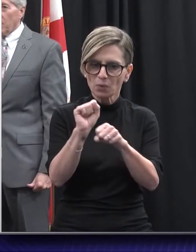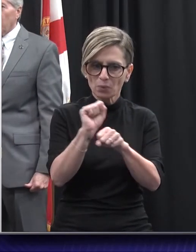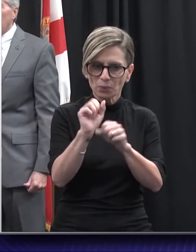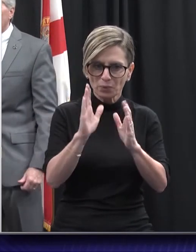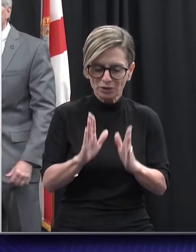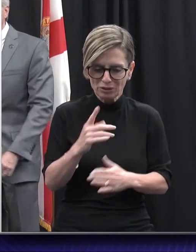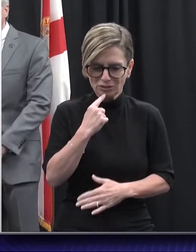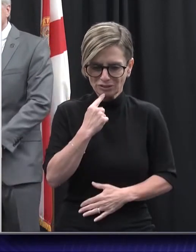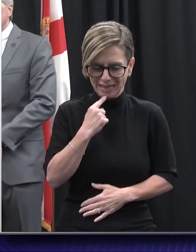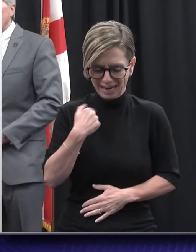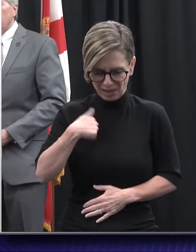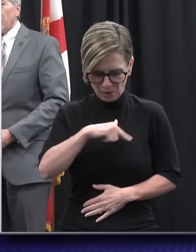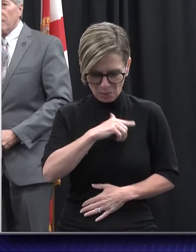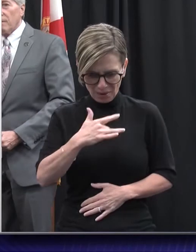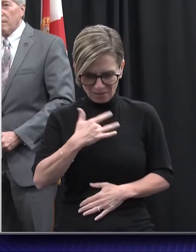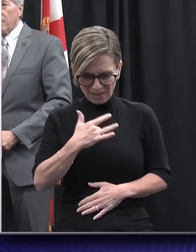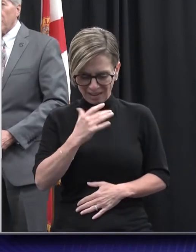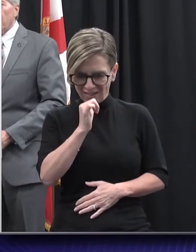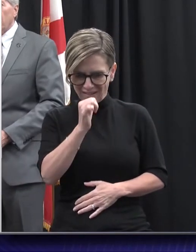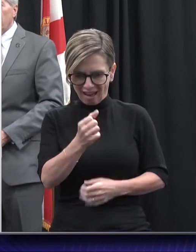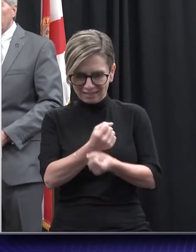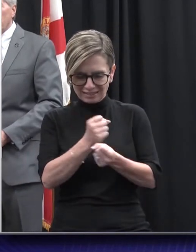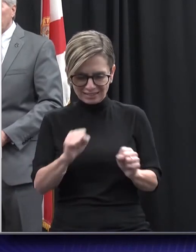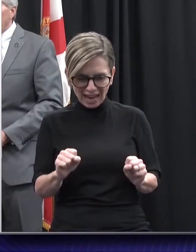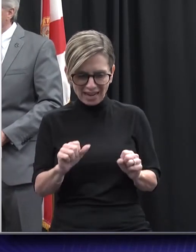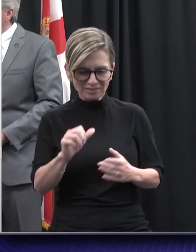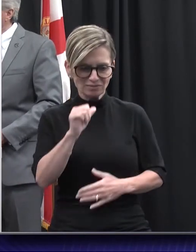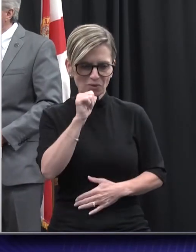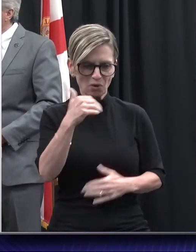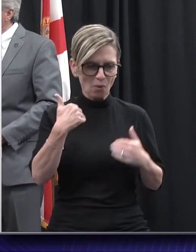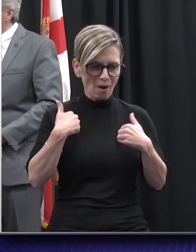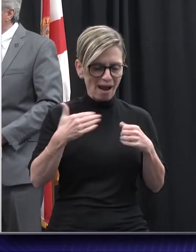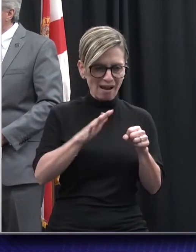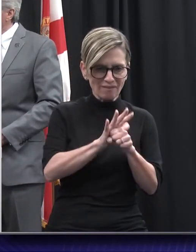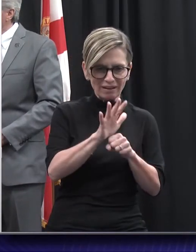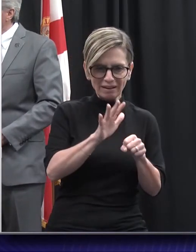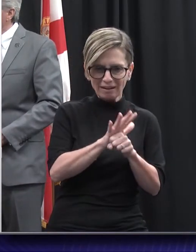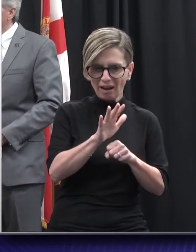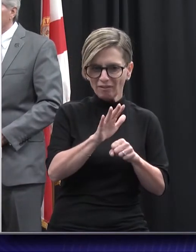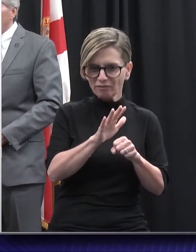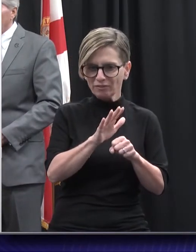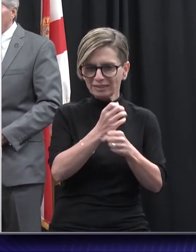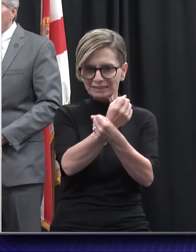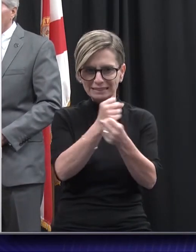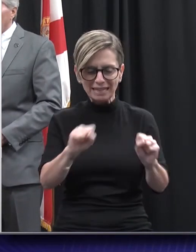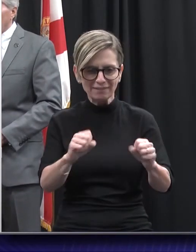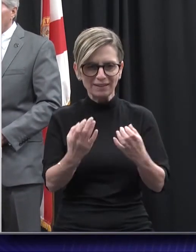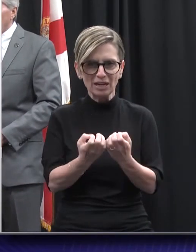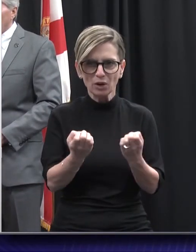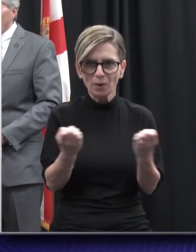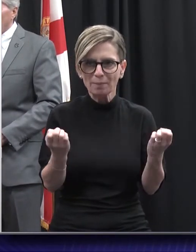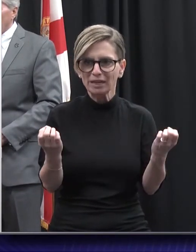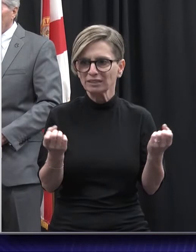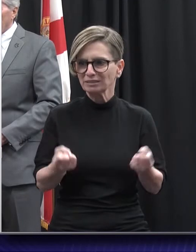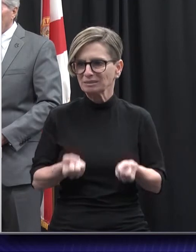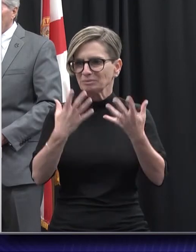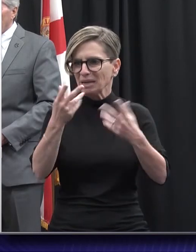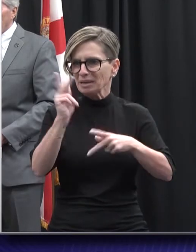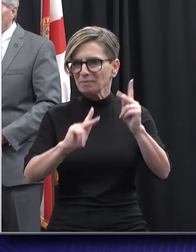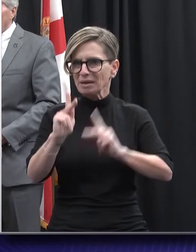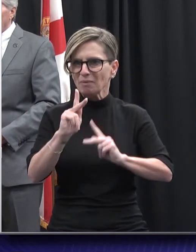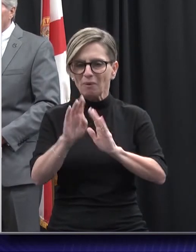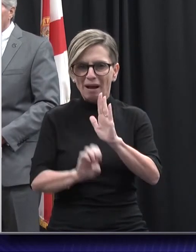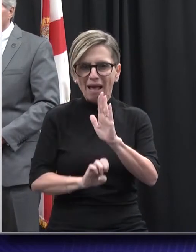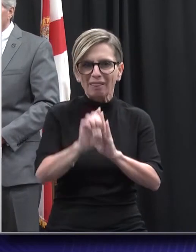feel unsafe at work, we don't have adequate precautions here, there's too many people in the elevators? Obviously, they're not going to call 911